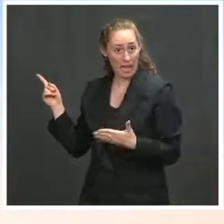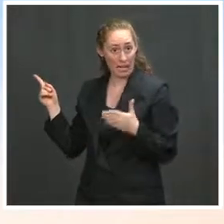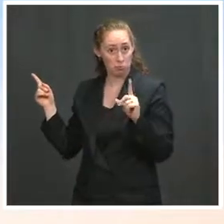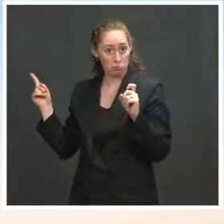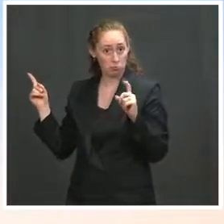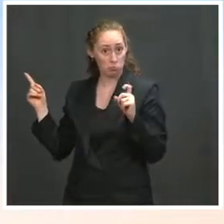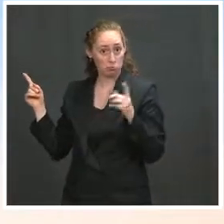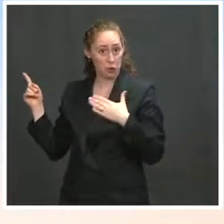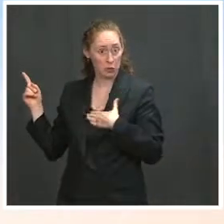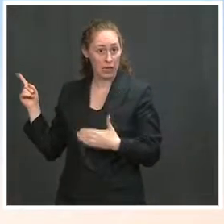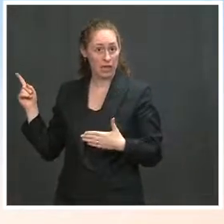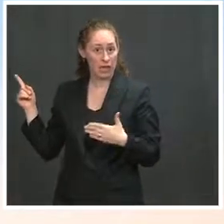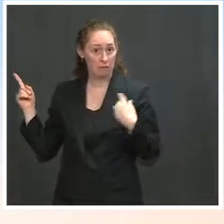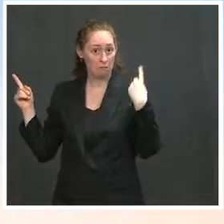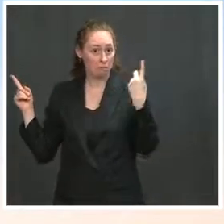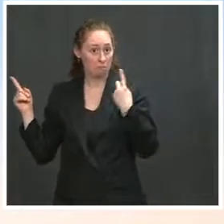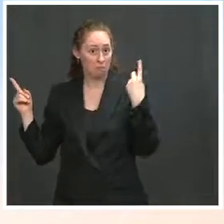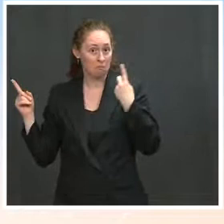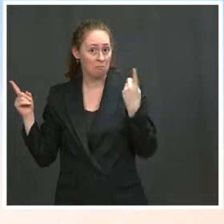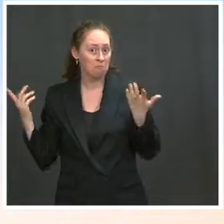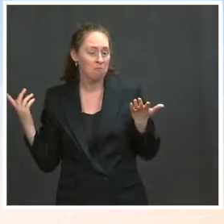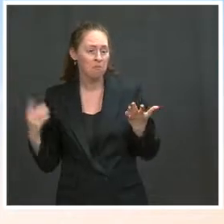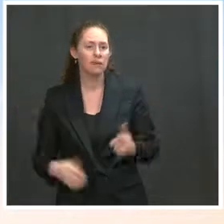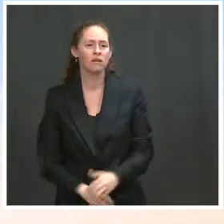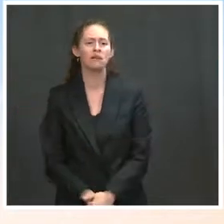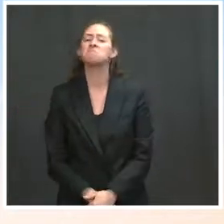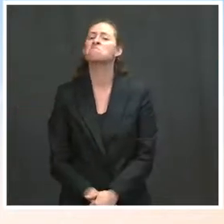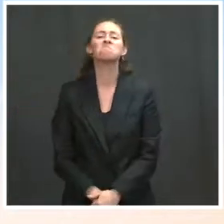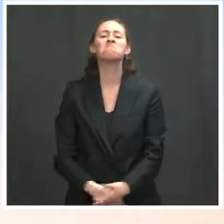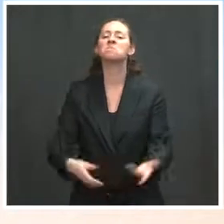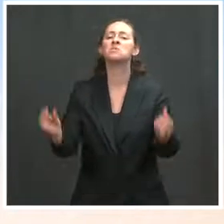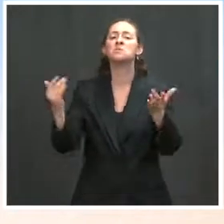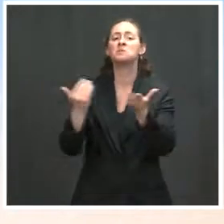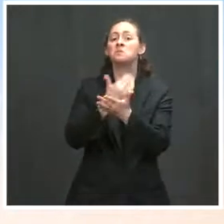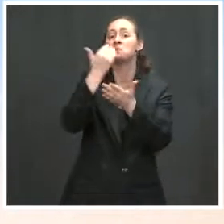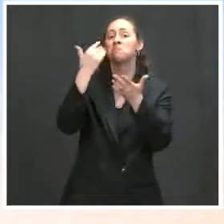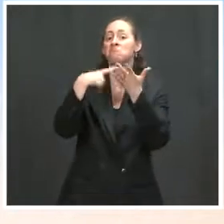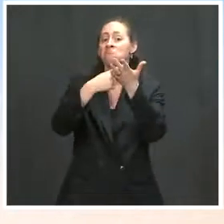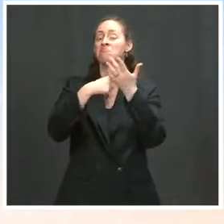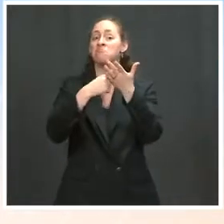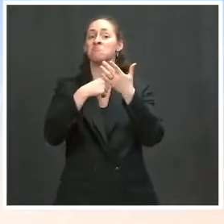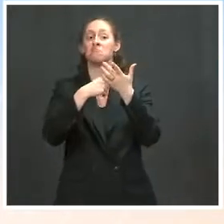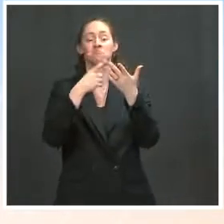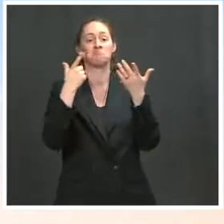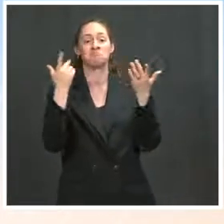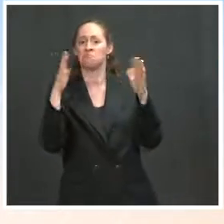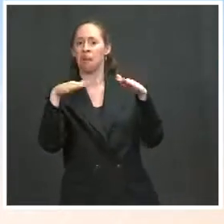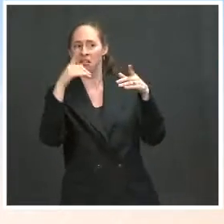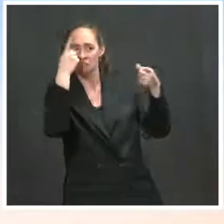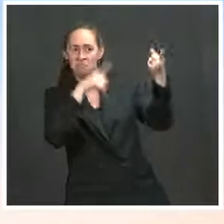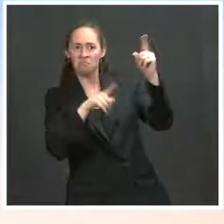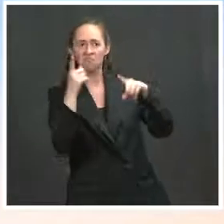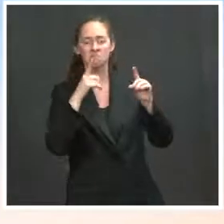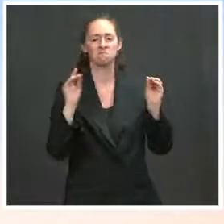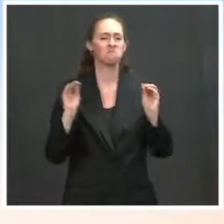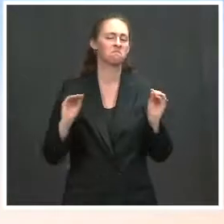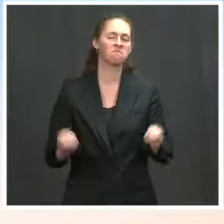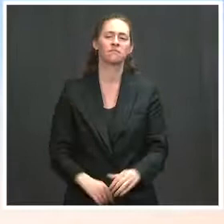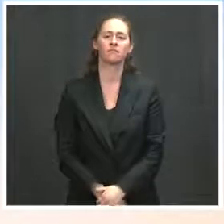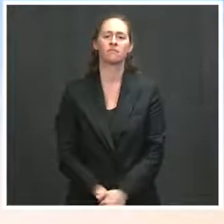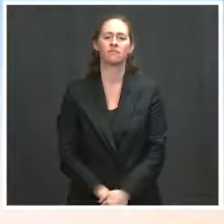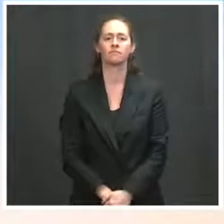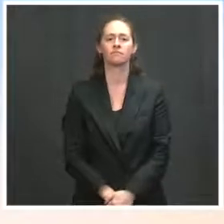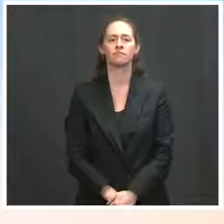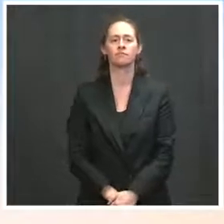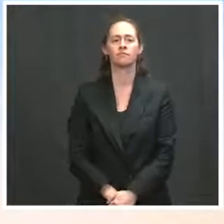have anything to share about the tariffs and trade that we're in conversations that we're currently having right now. And final question domestically. The president, of course,